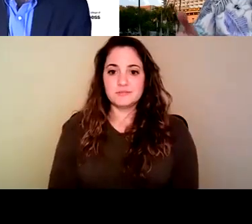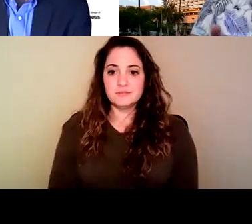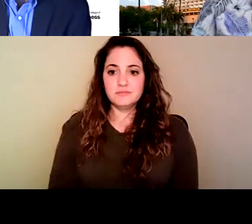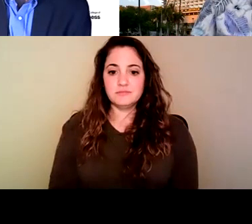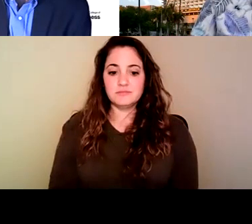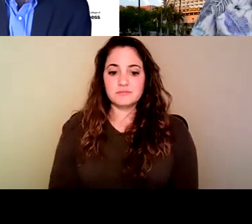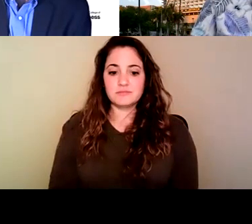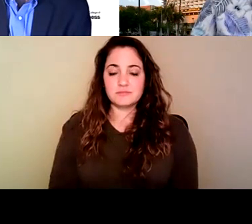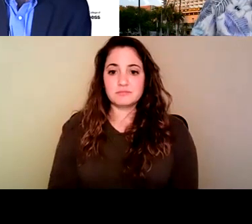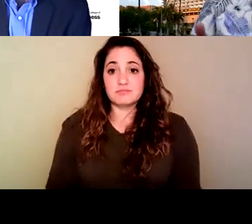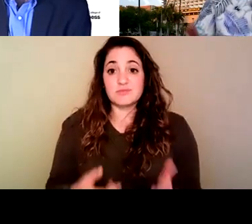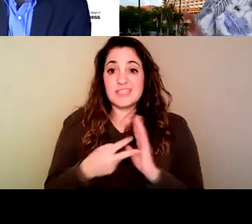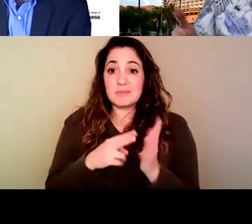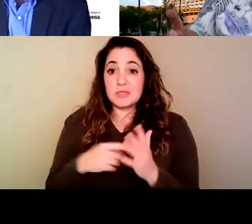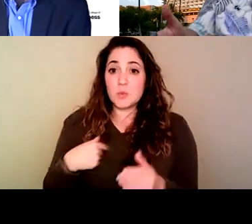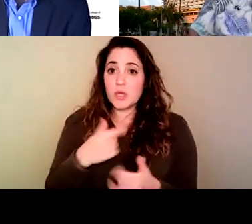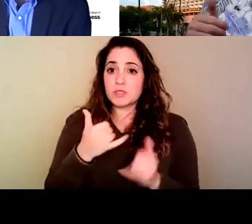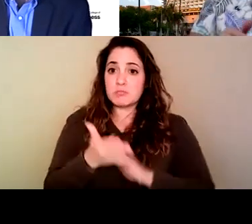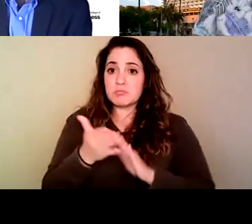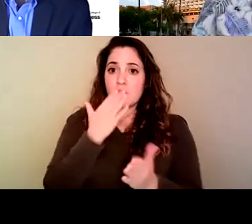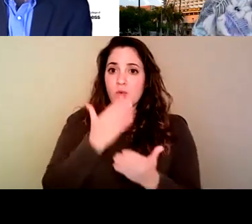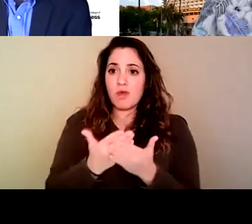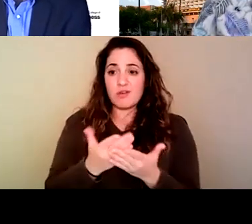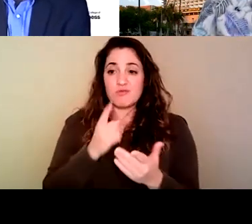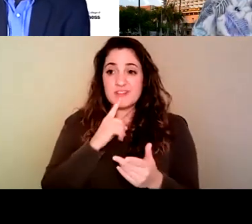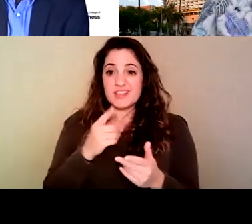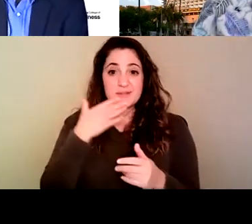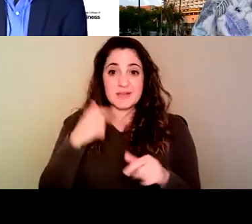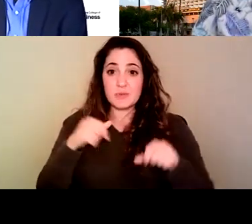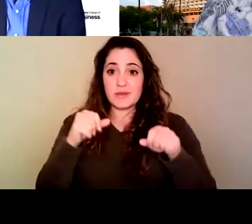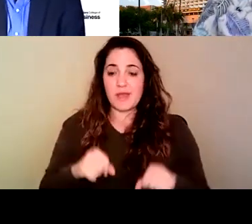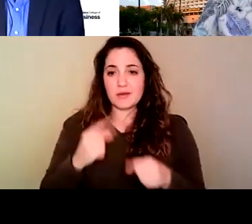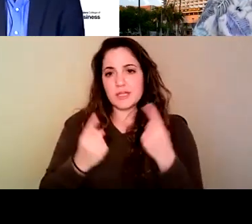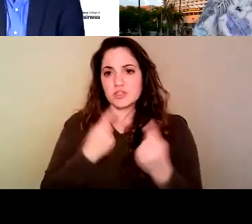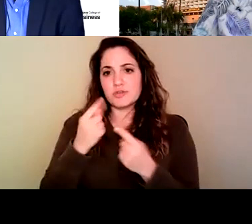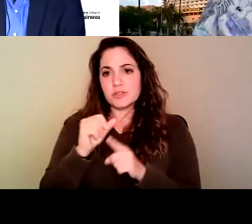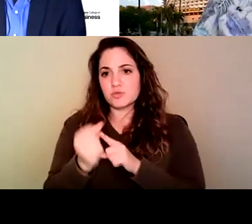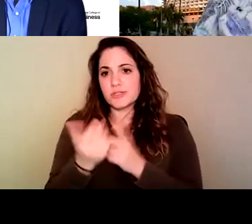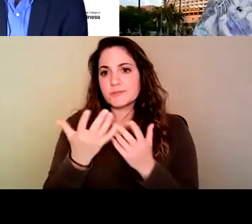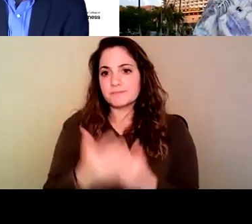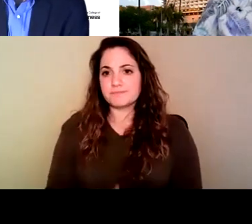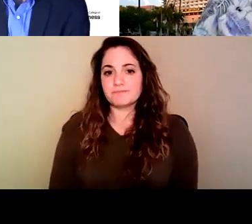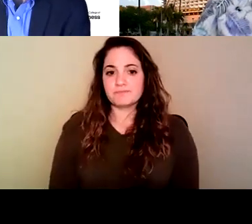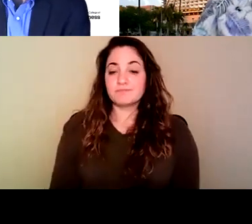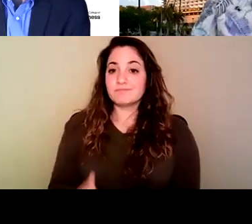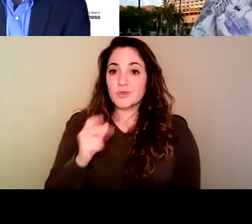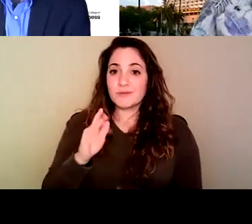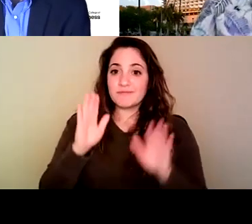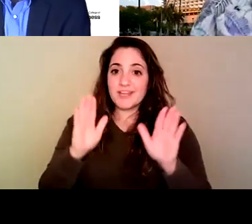And it puts us in a good position, about as good as you can be considering the circumstances. Sure, fantastic, thanks.